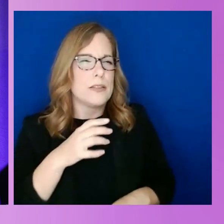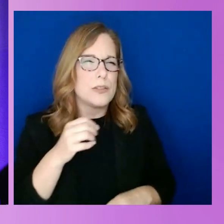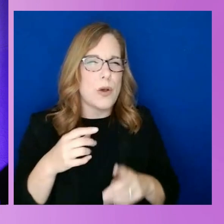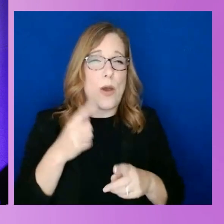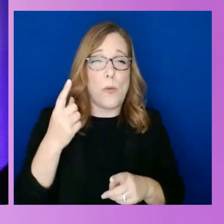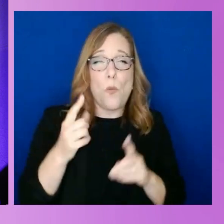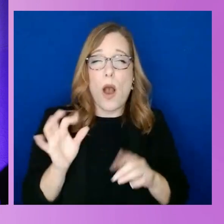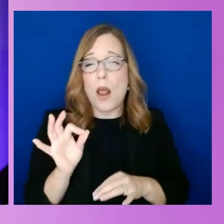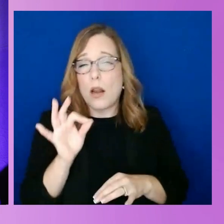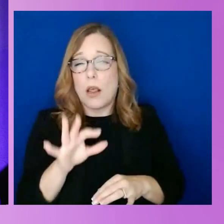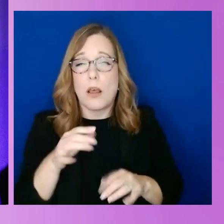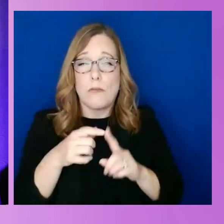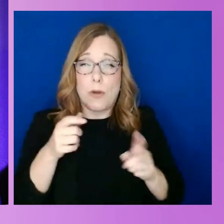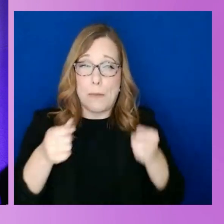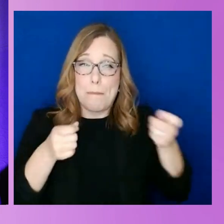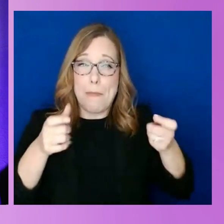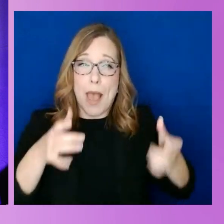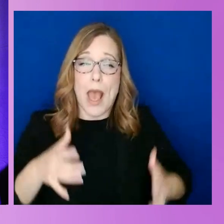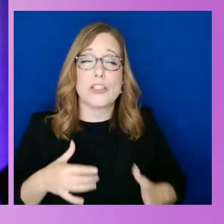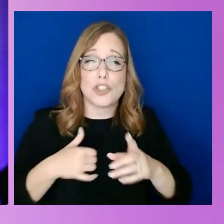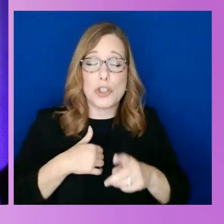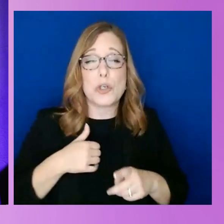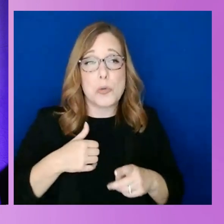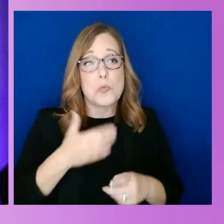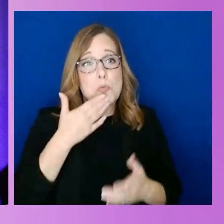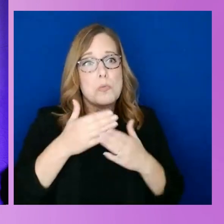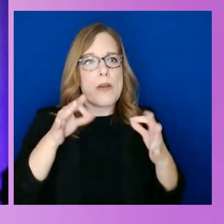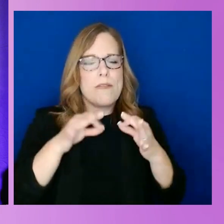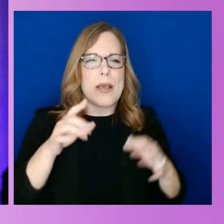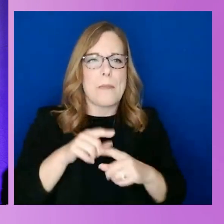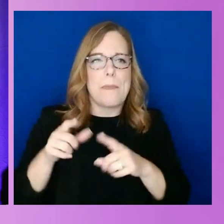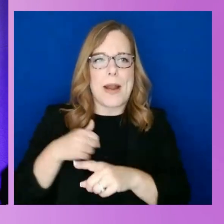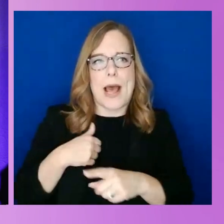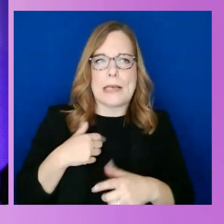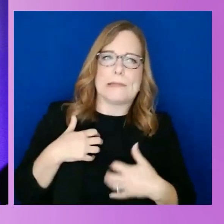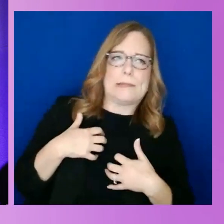my manager. Luckily, I have Copilot as a coach.